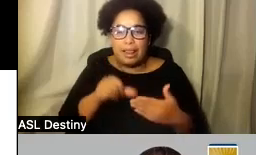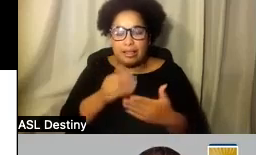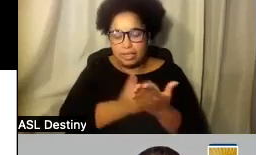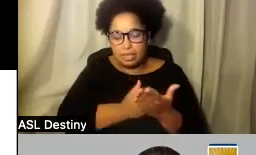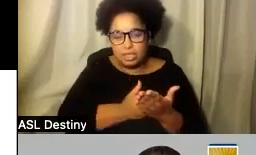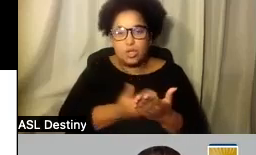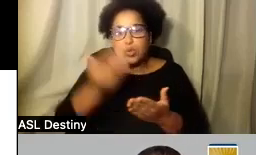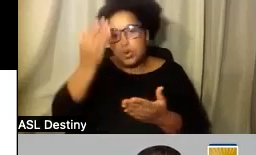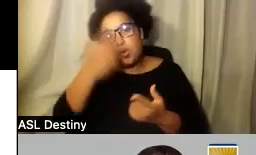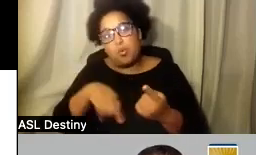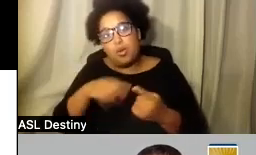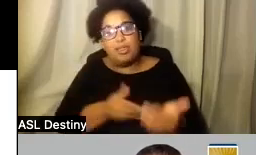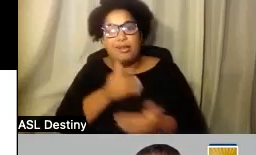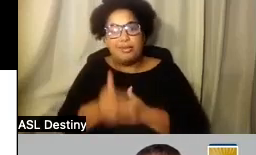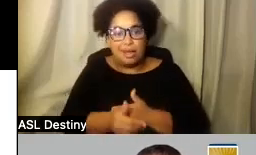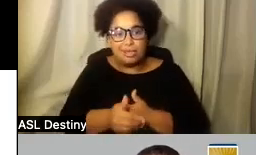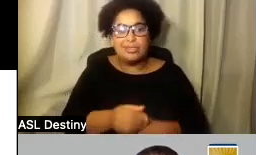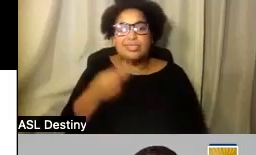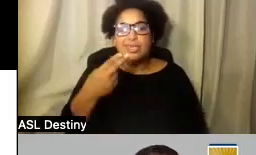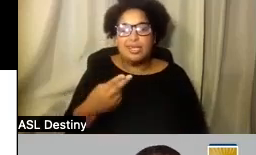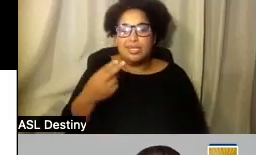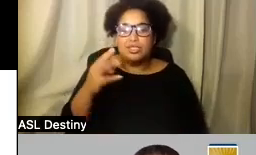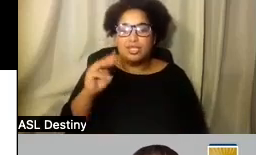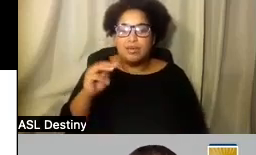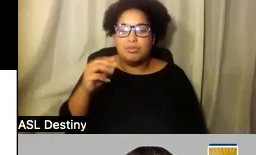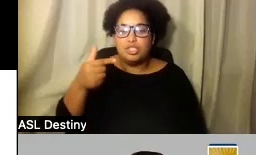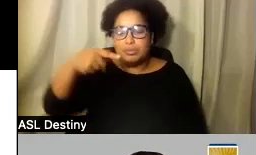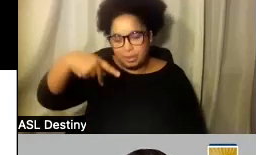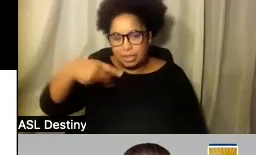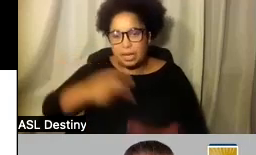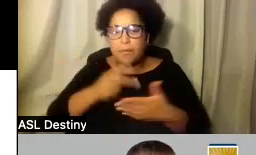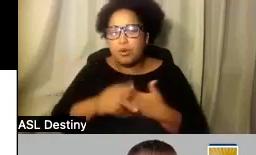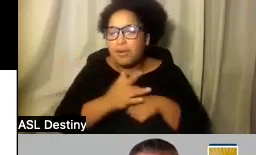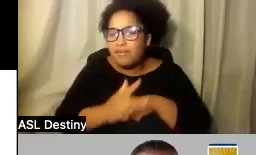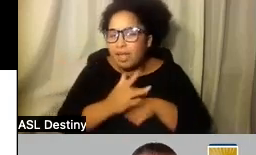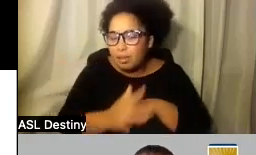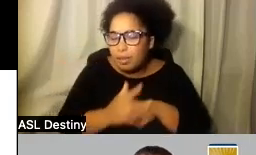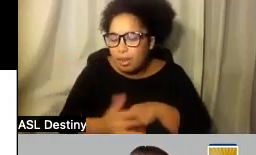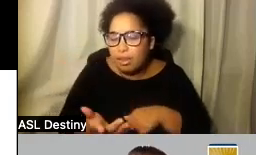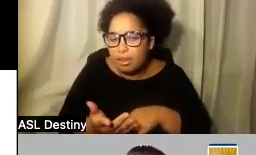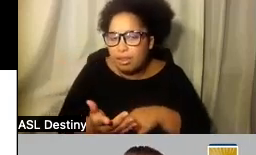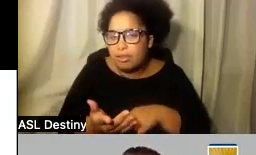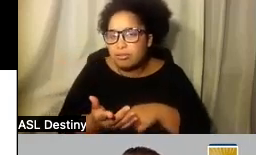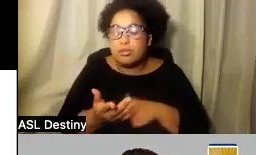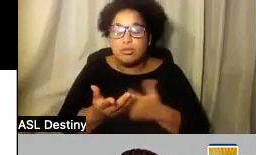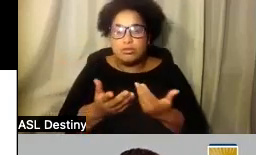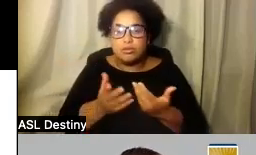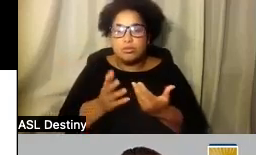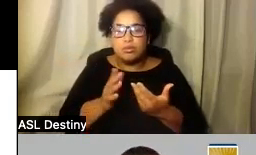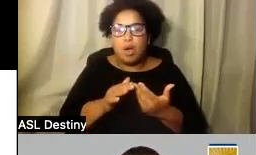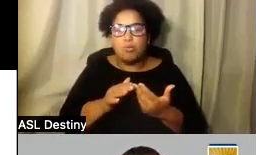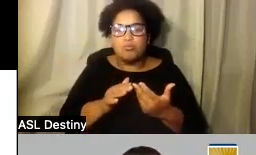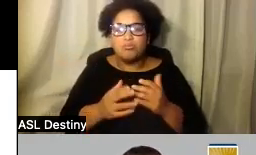the next hazard mitigation, grant program opportunity will arise. It seems